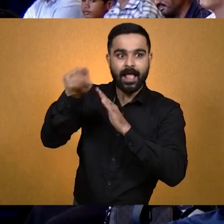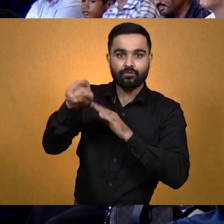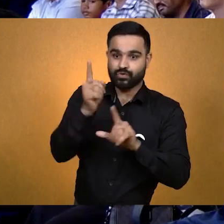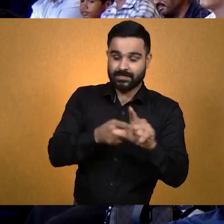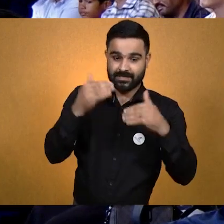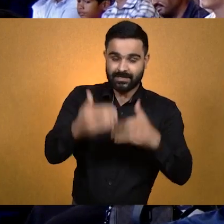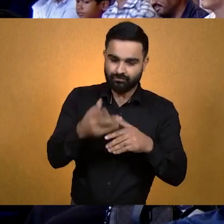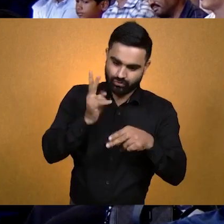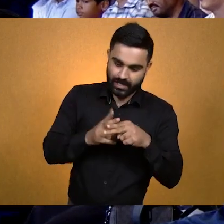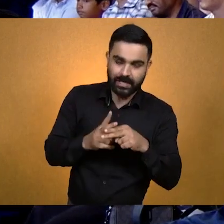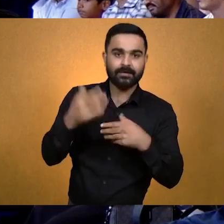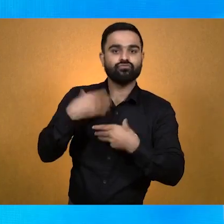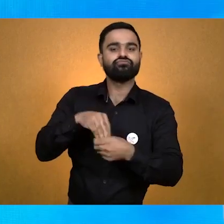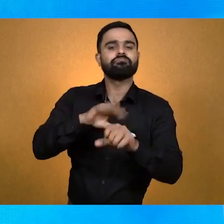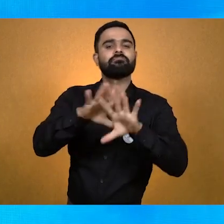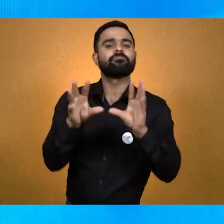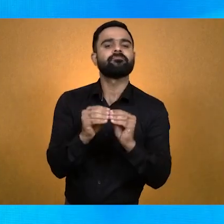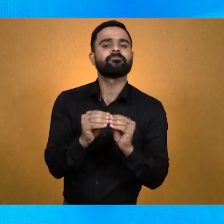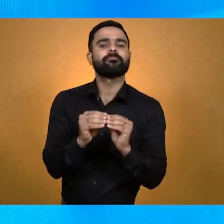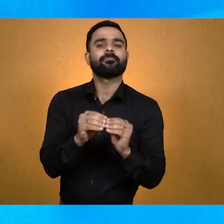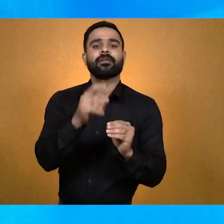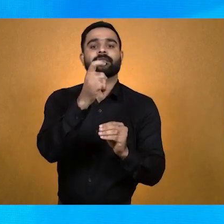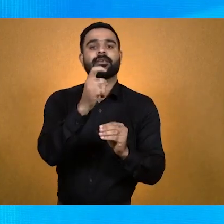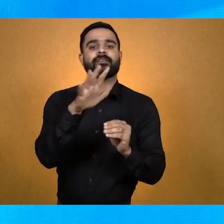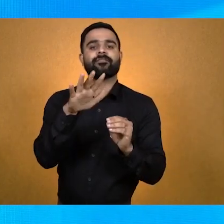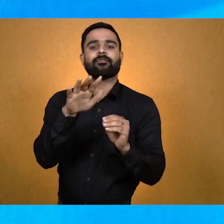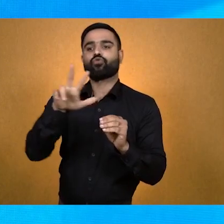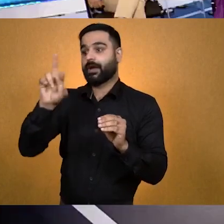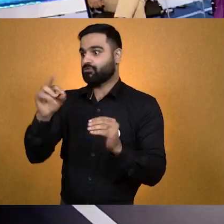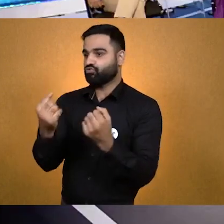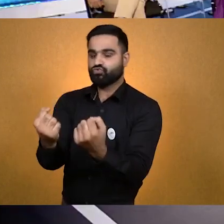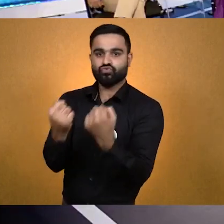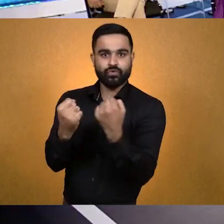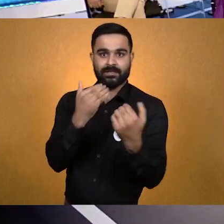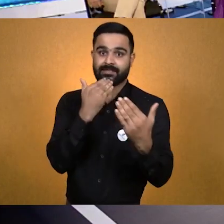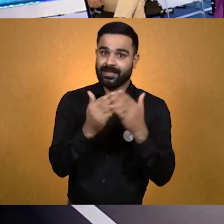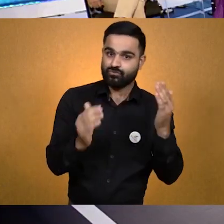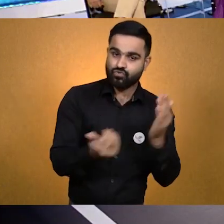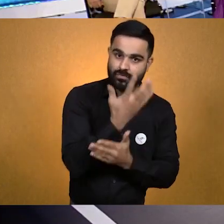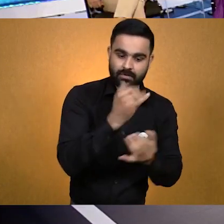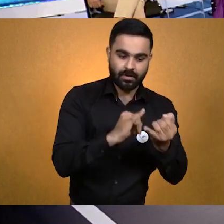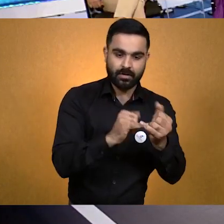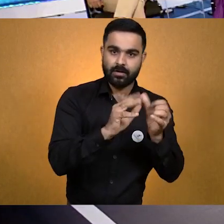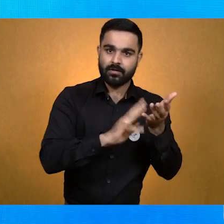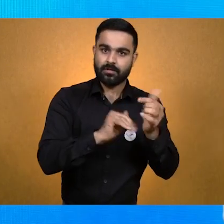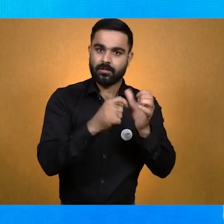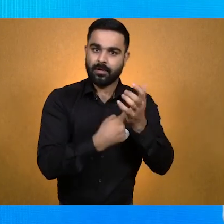we are looking at a contingent which will be about 75 to 80 strong, thanks to initiatives like Samarth.